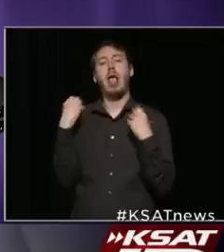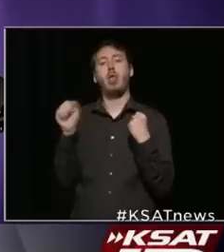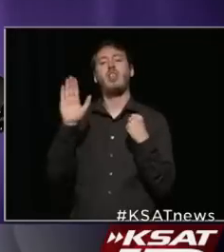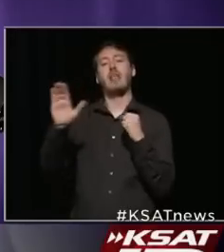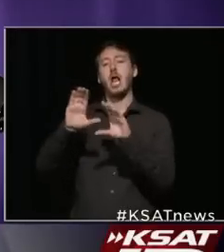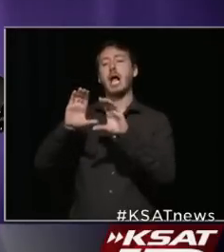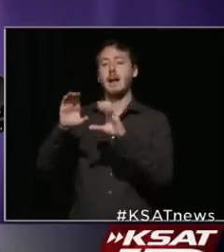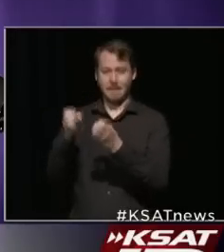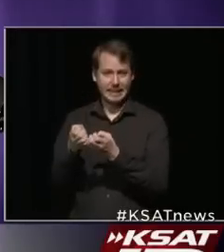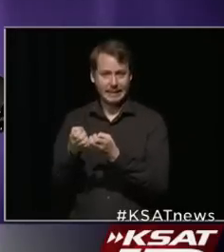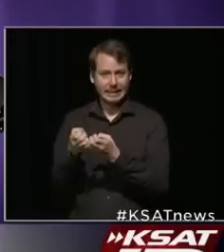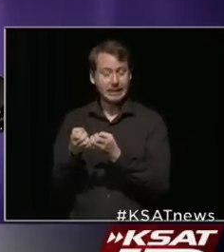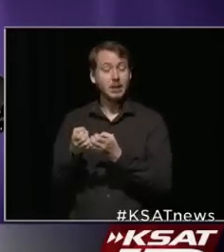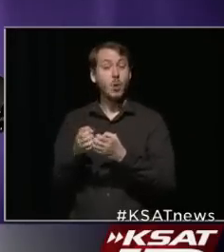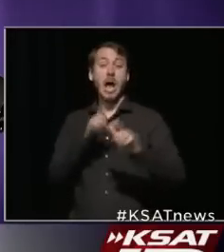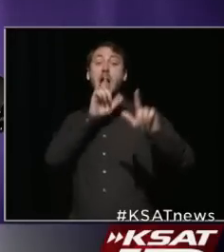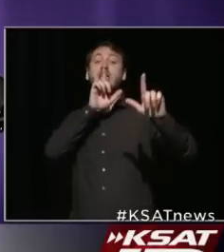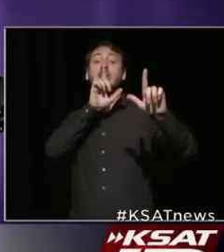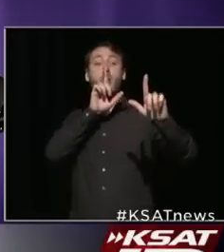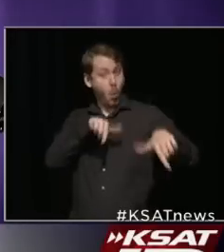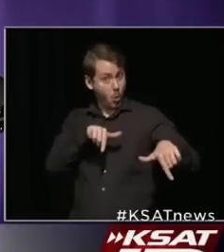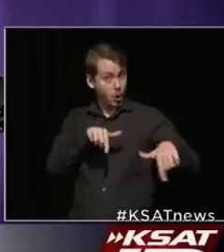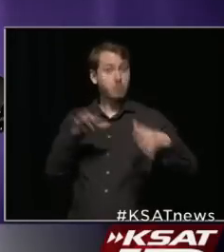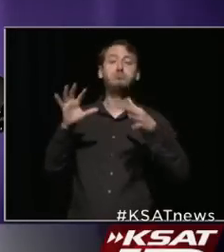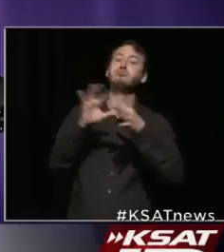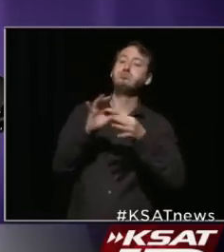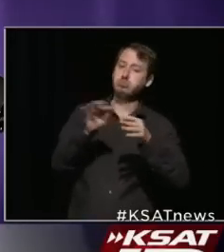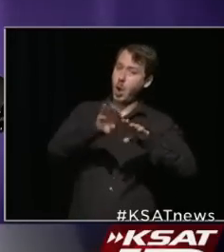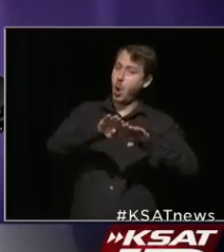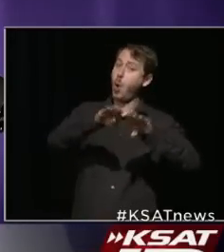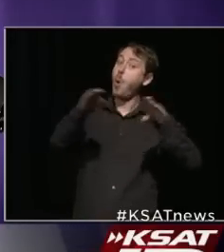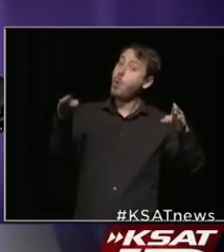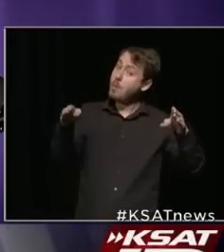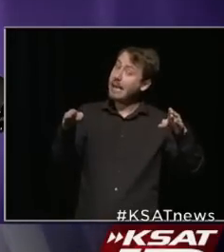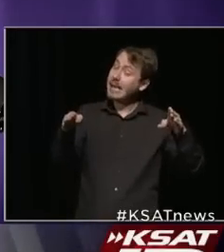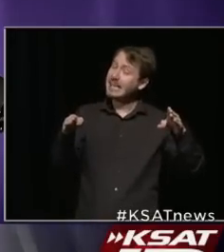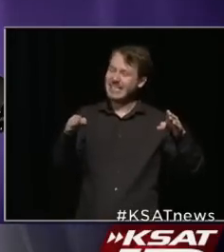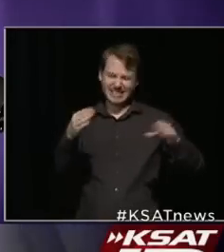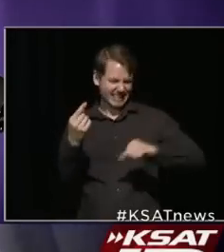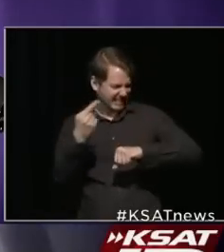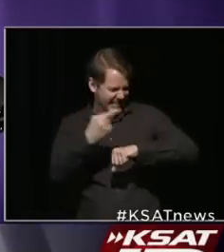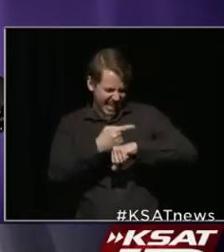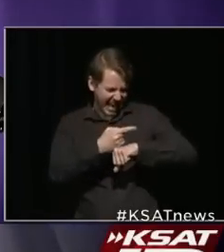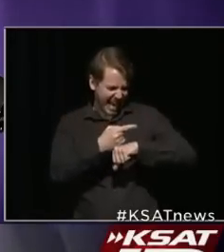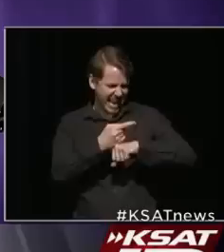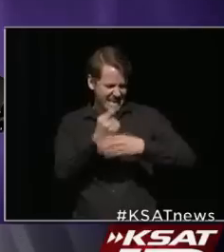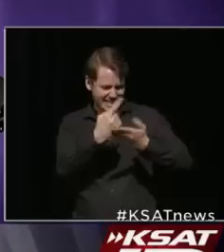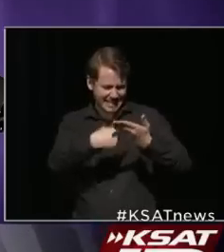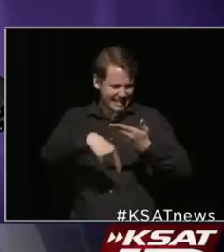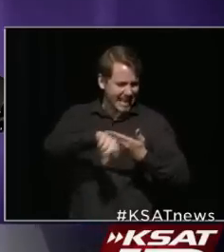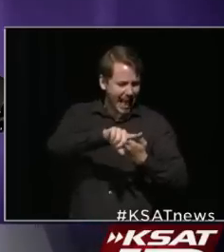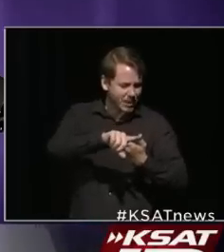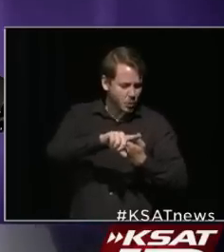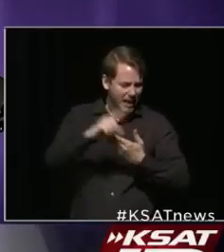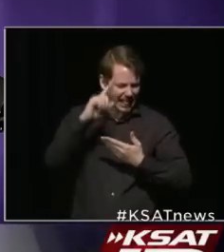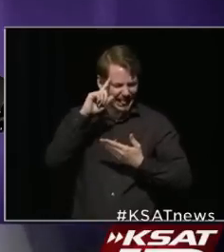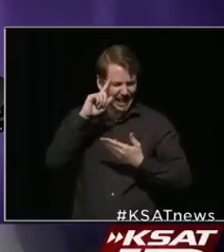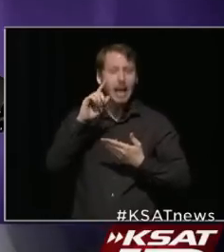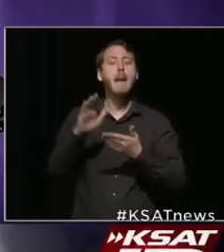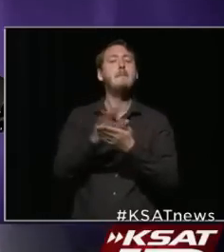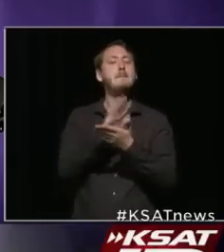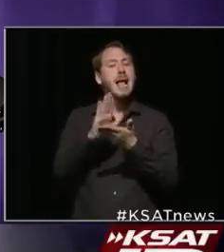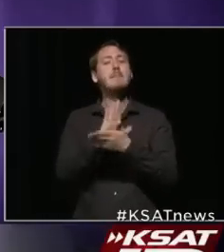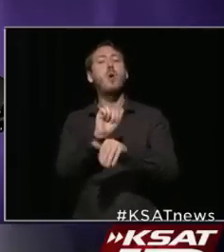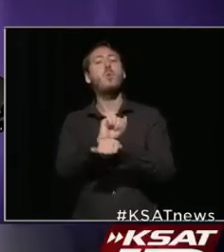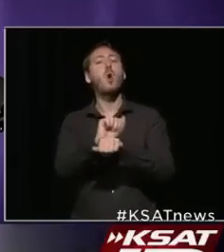So the order will say that you can open up on certain day, and I think it'll be early next week because we have to do paperwork. We have to